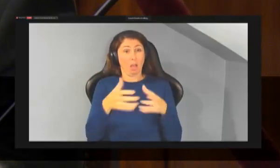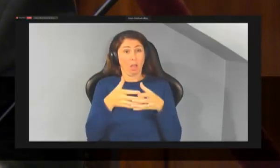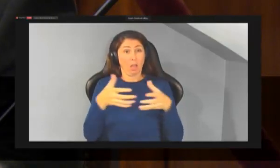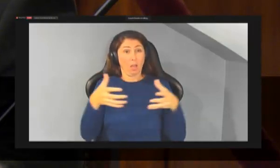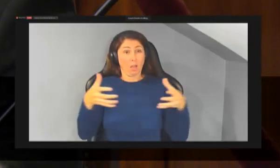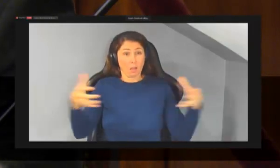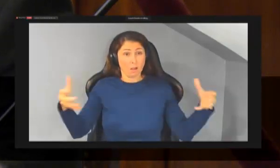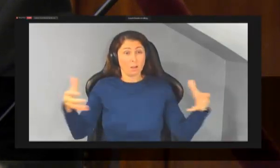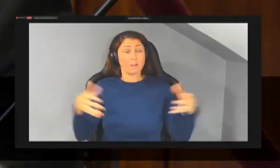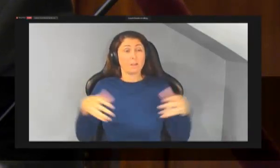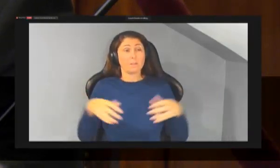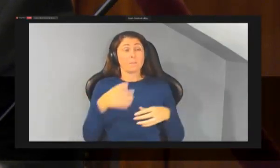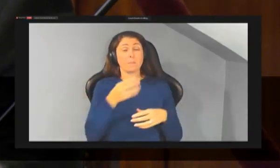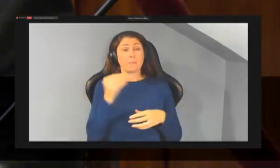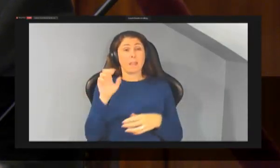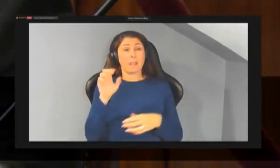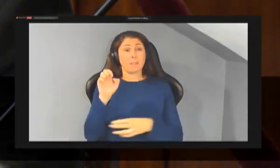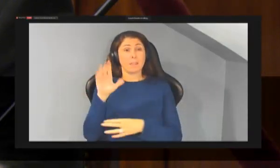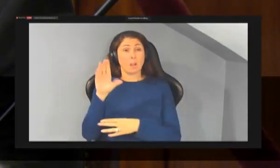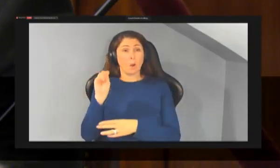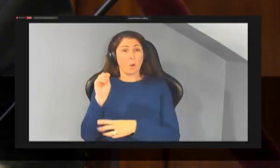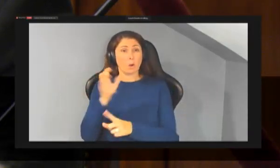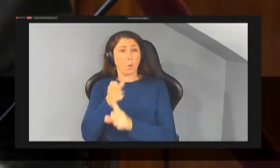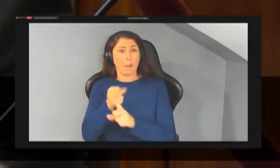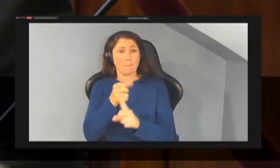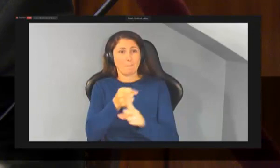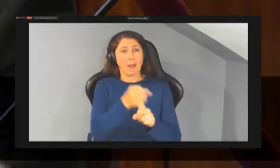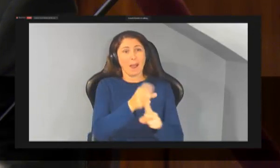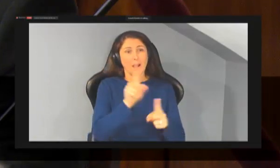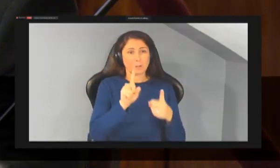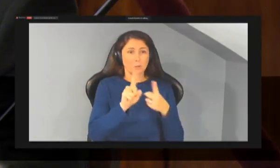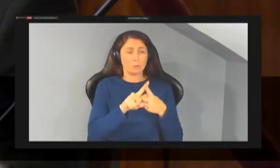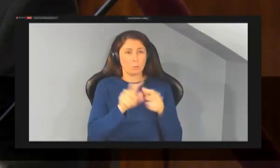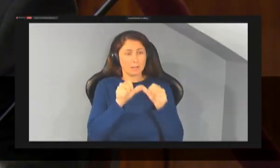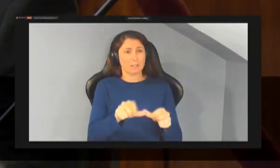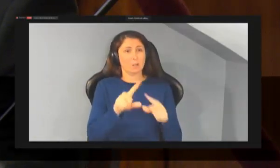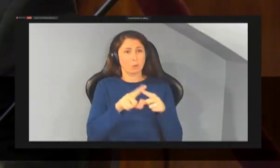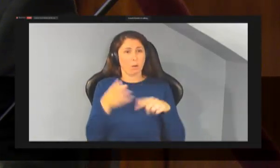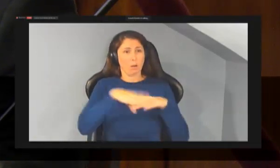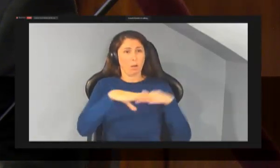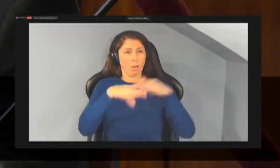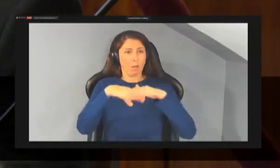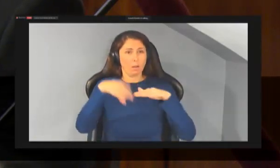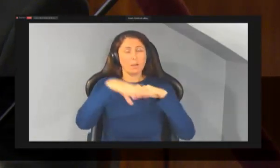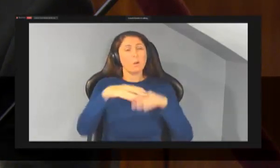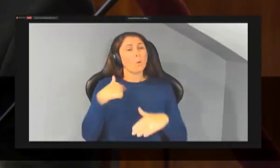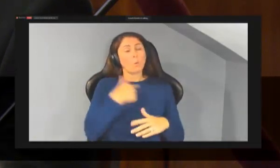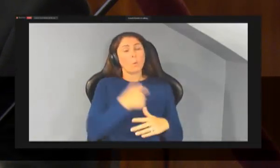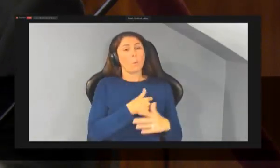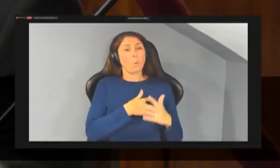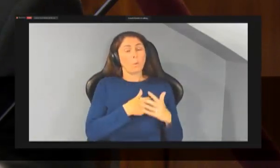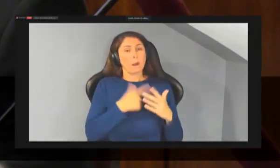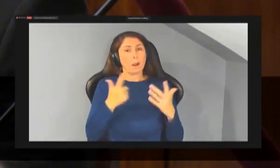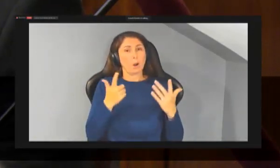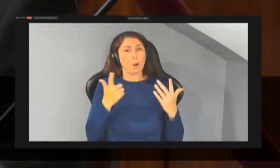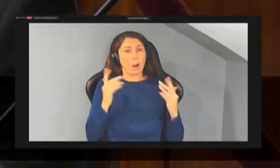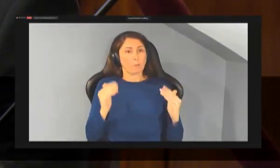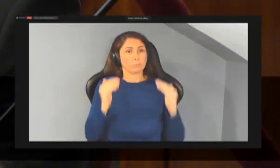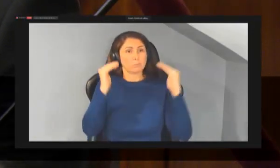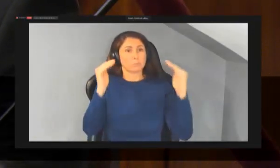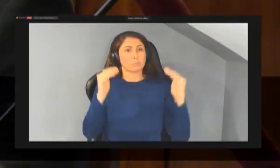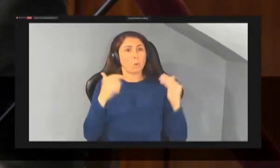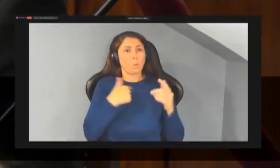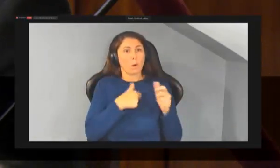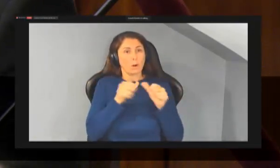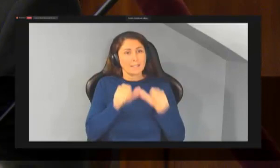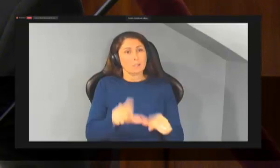the ecological impacts to continue to compound over that time. So what we're advancing, what we're intending to advance here,